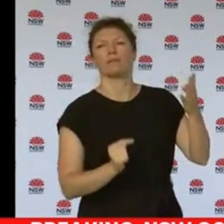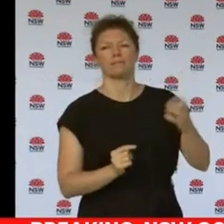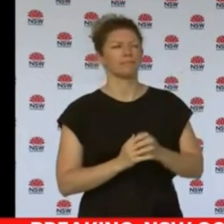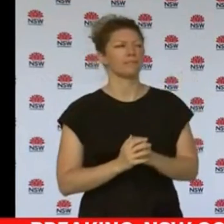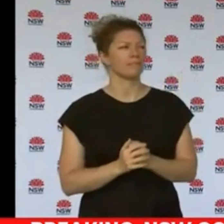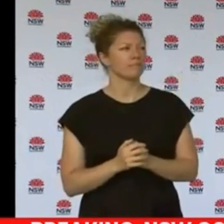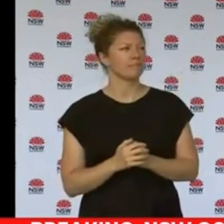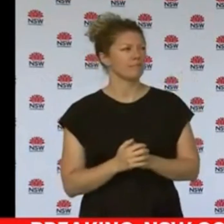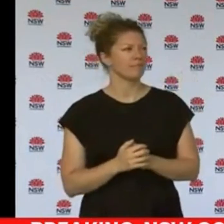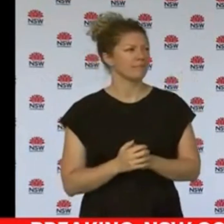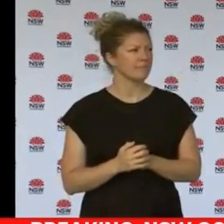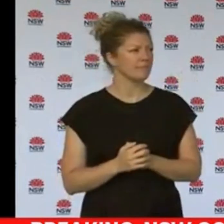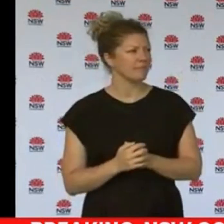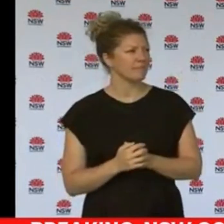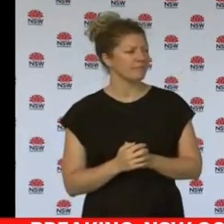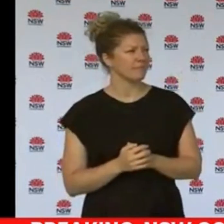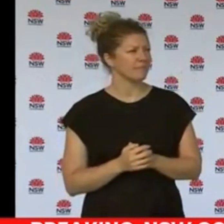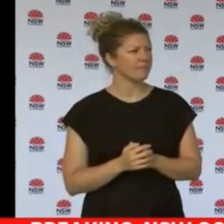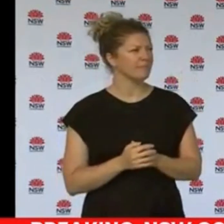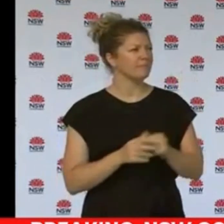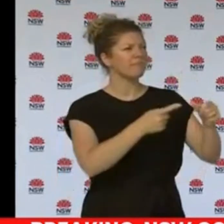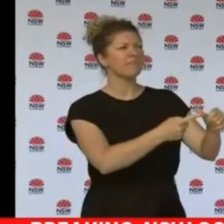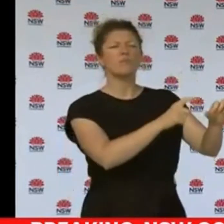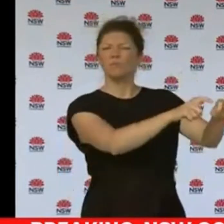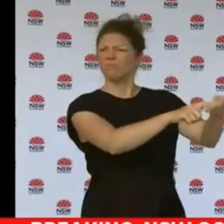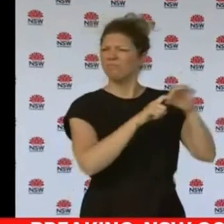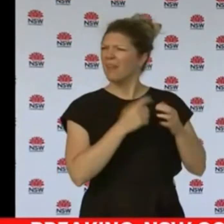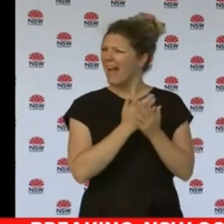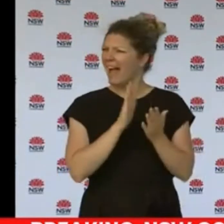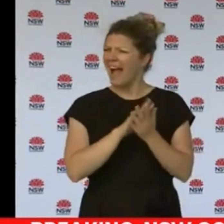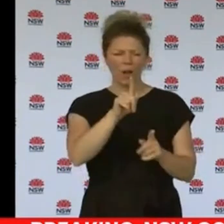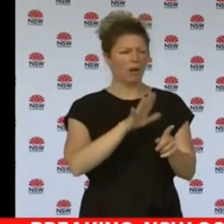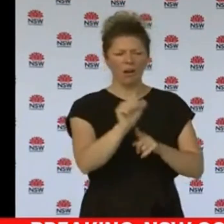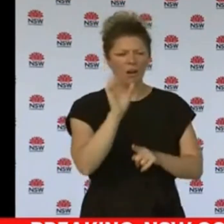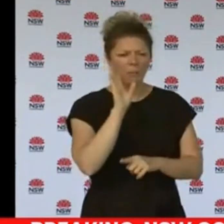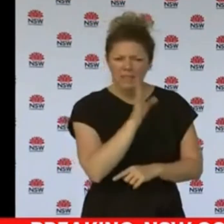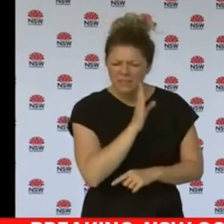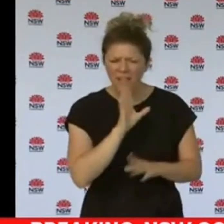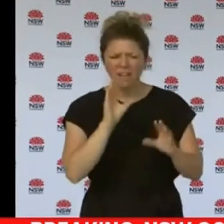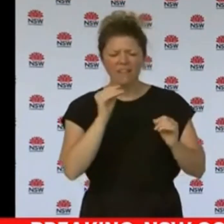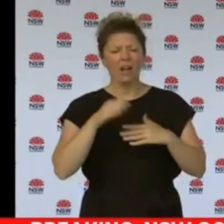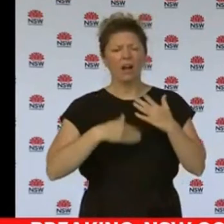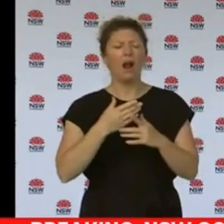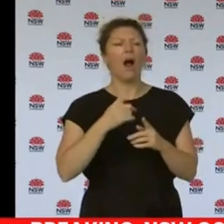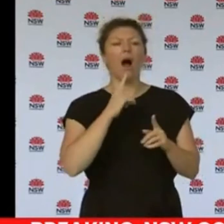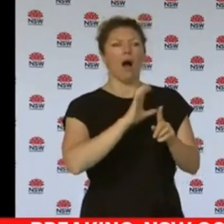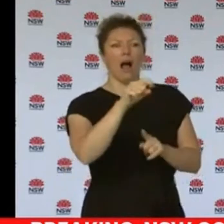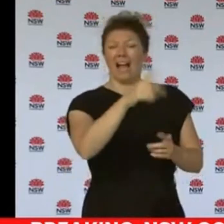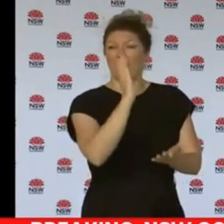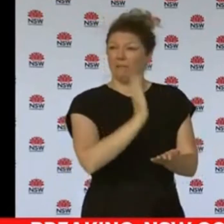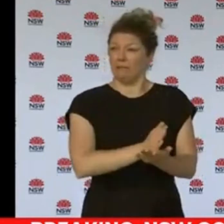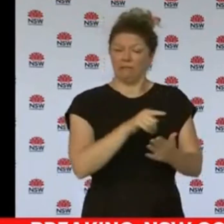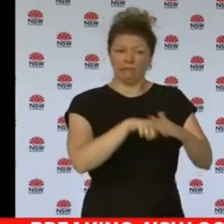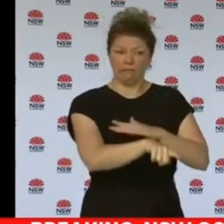been. Can you explain how you identified these people, missed them initially as close contacts, and then identified them as close contacts? Well, as you